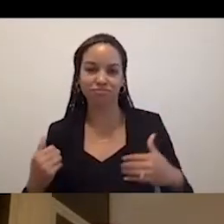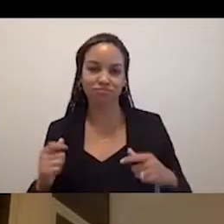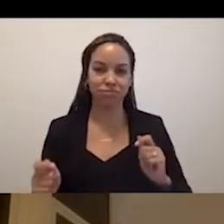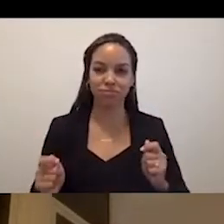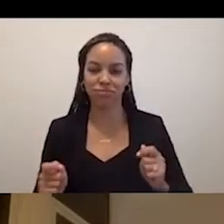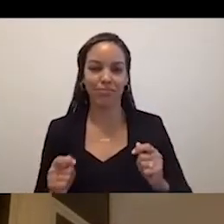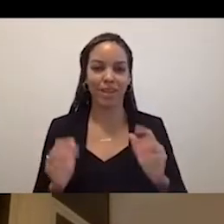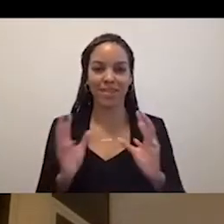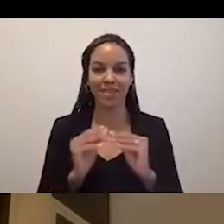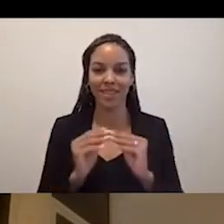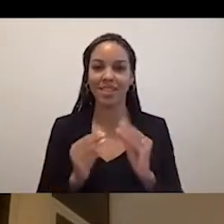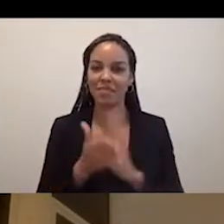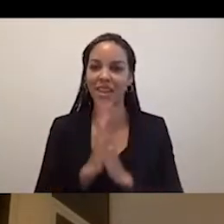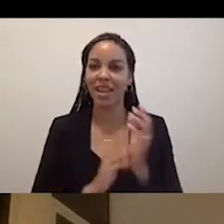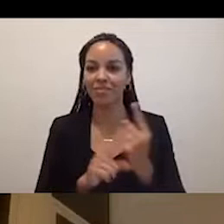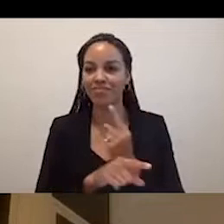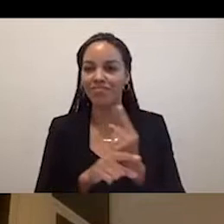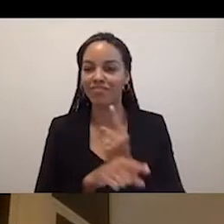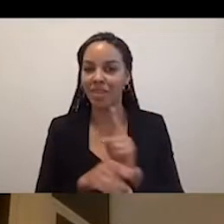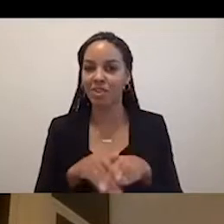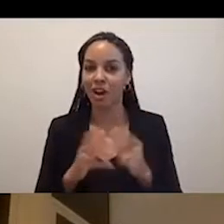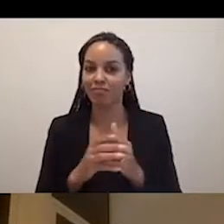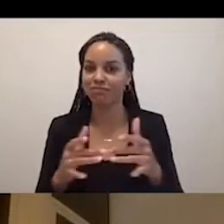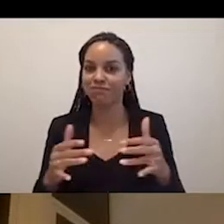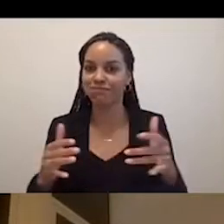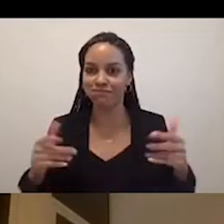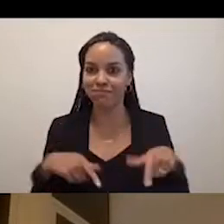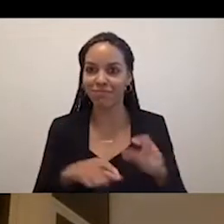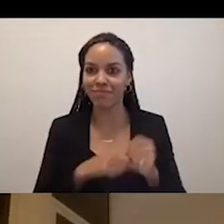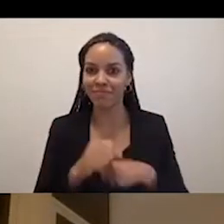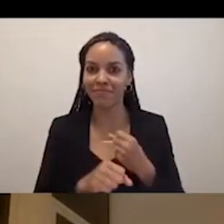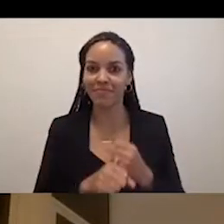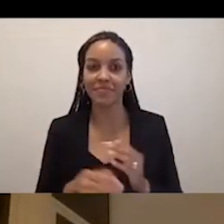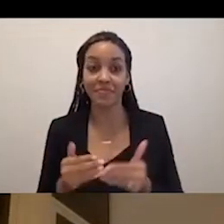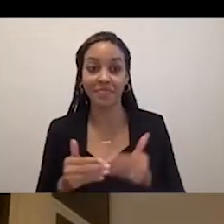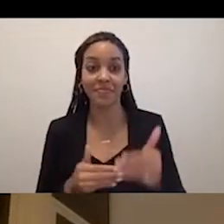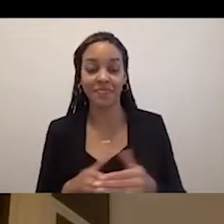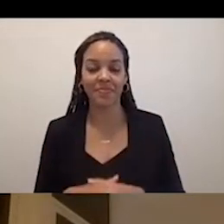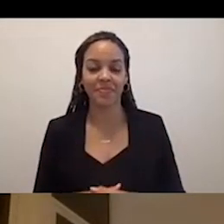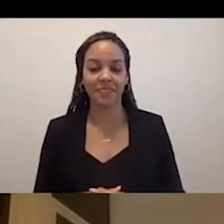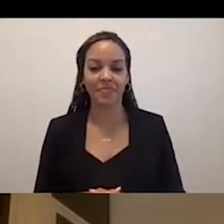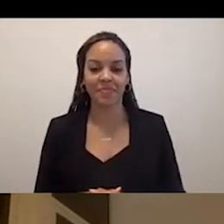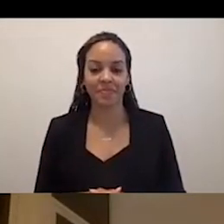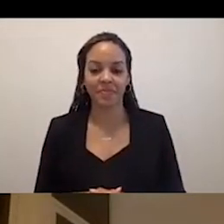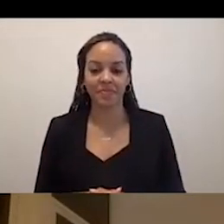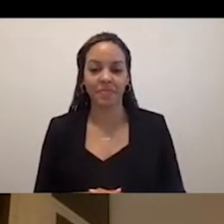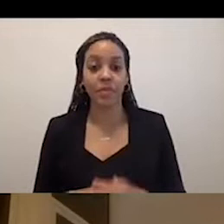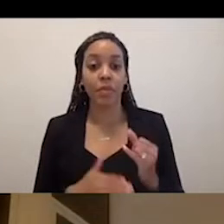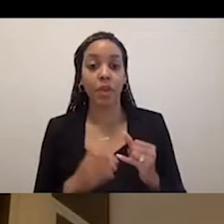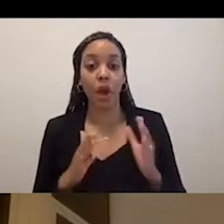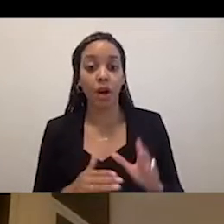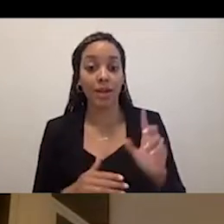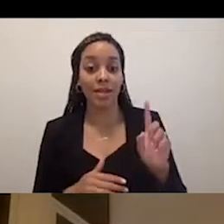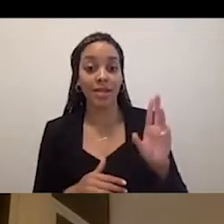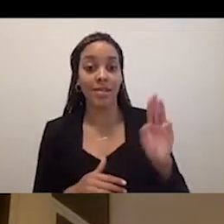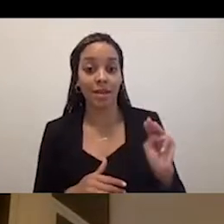and growing throughout the year. Next slide. An artist, Dong Hwan Kam, also actually